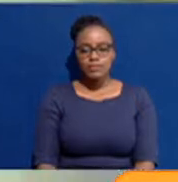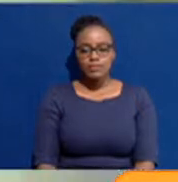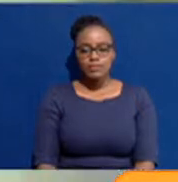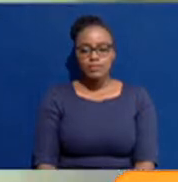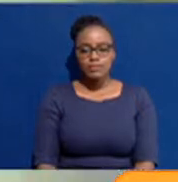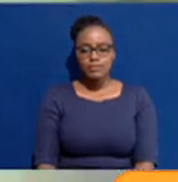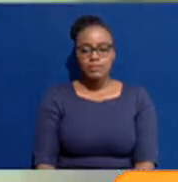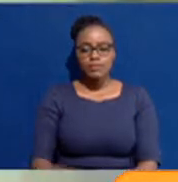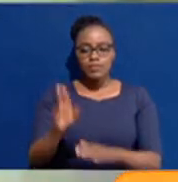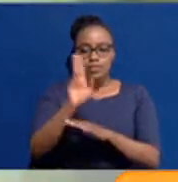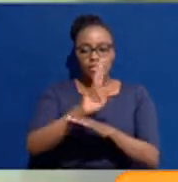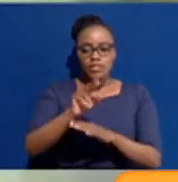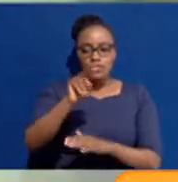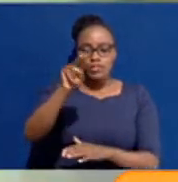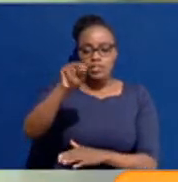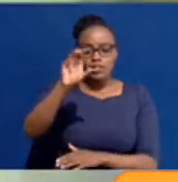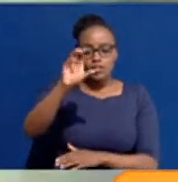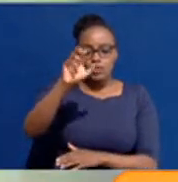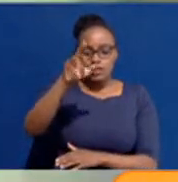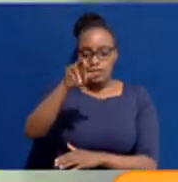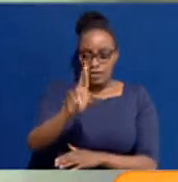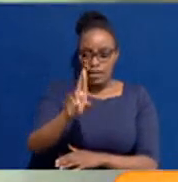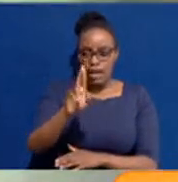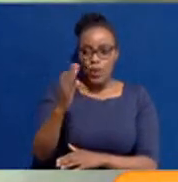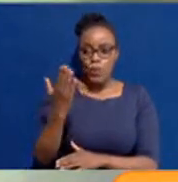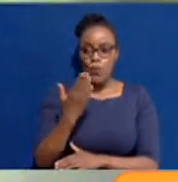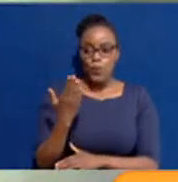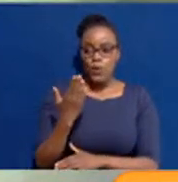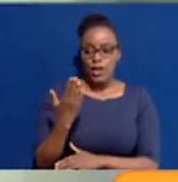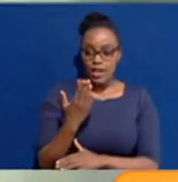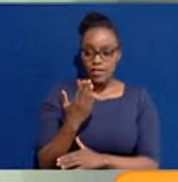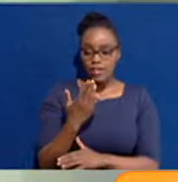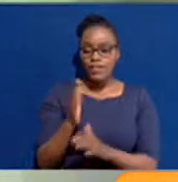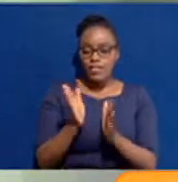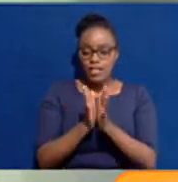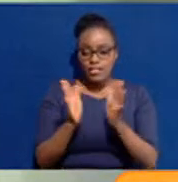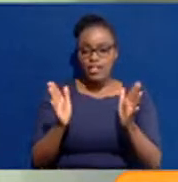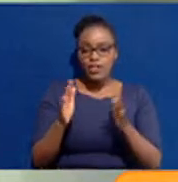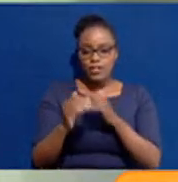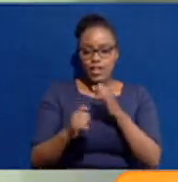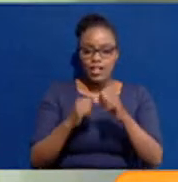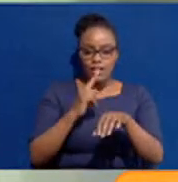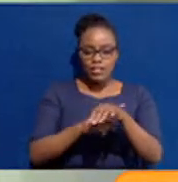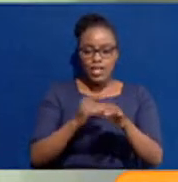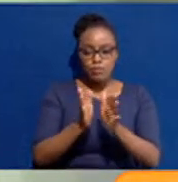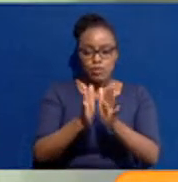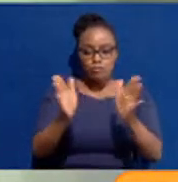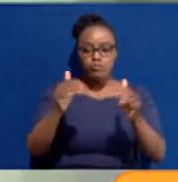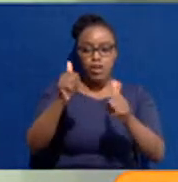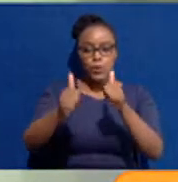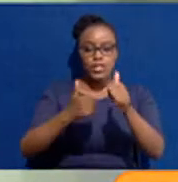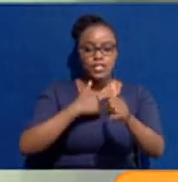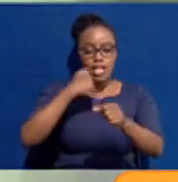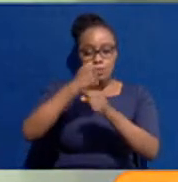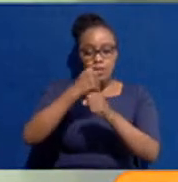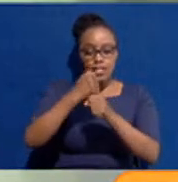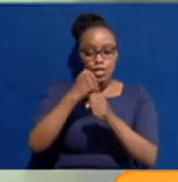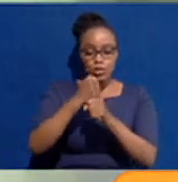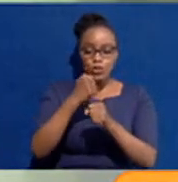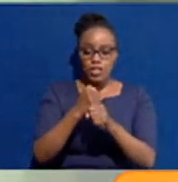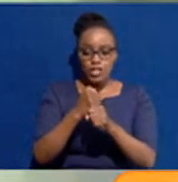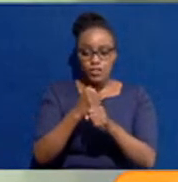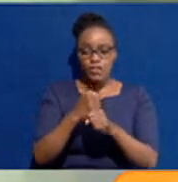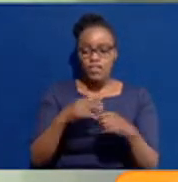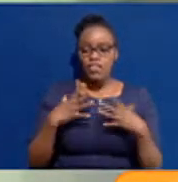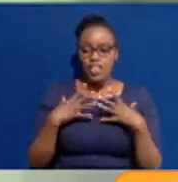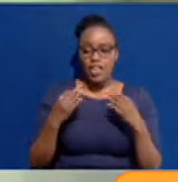But we use nuclear application across the entire life spectrum in terms of health,